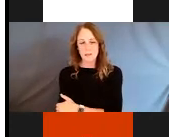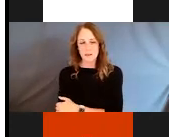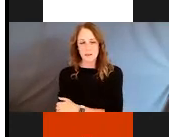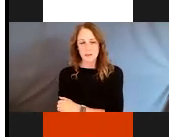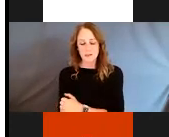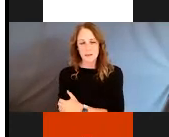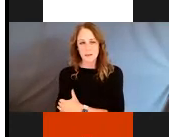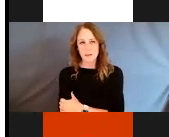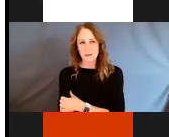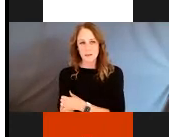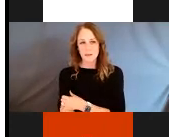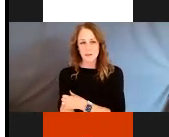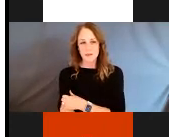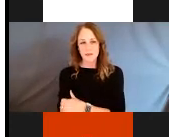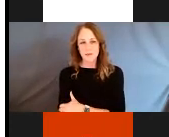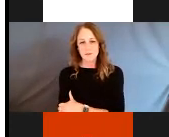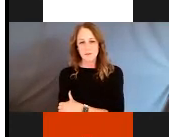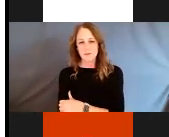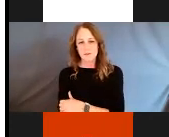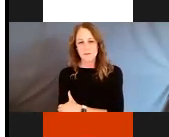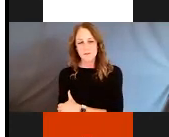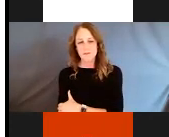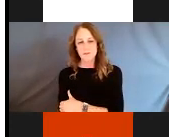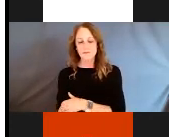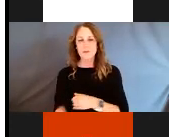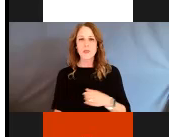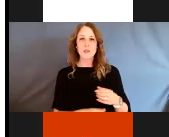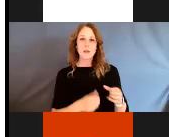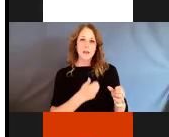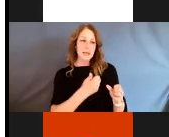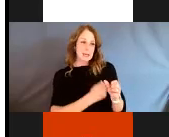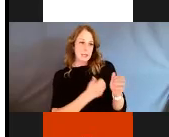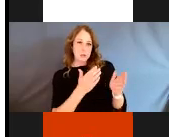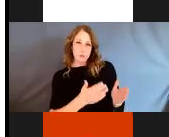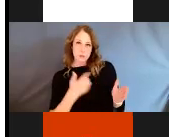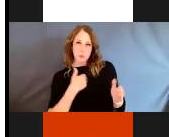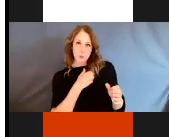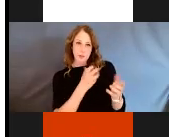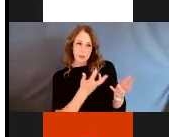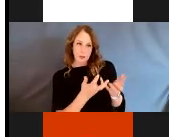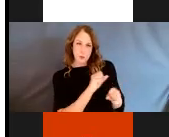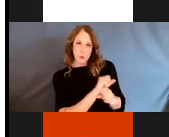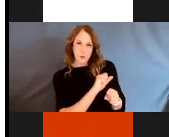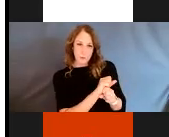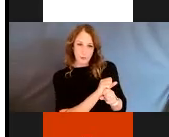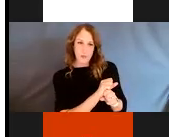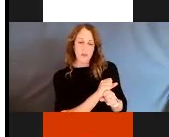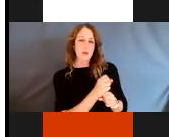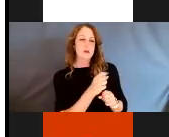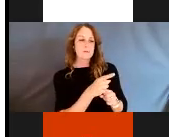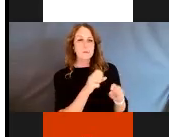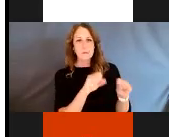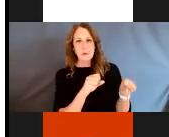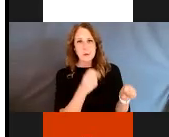So every person that we encounter is likely to have experienced either direct or indirect exposure